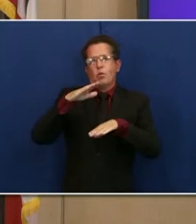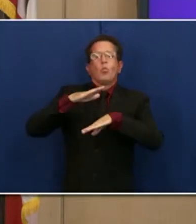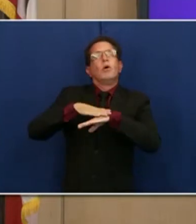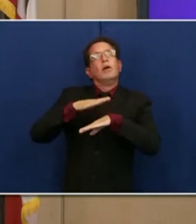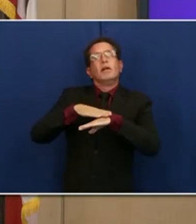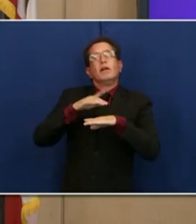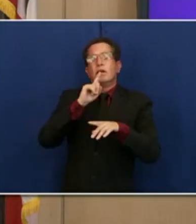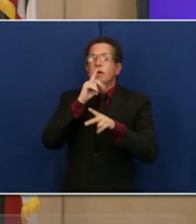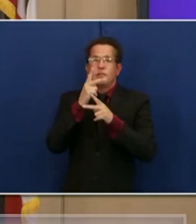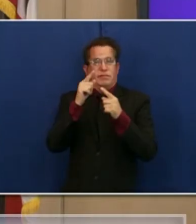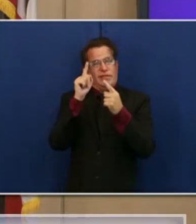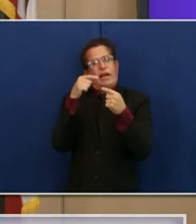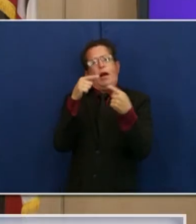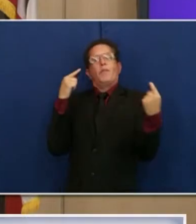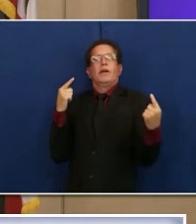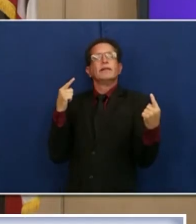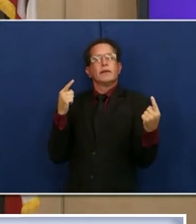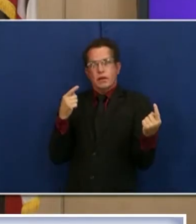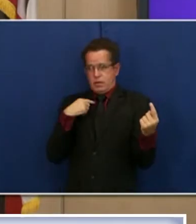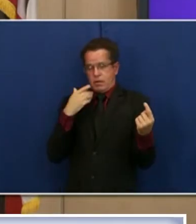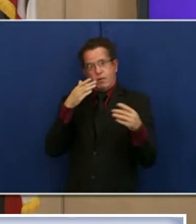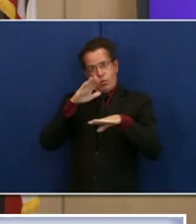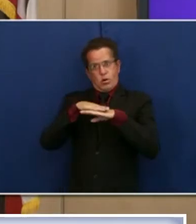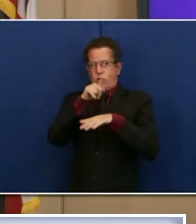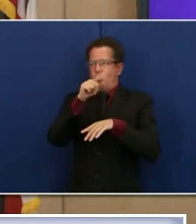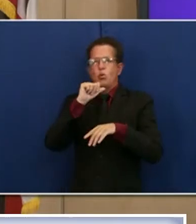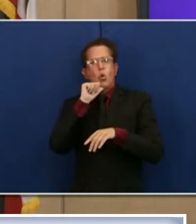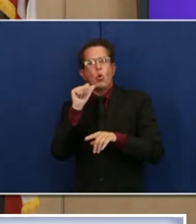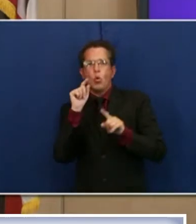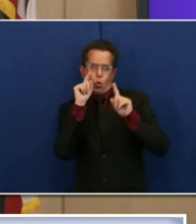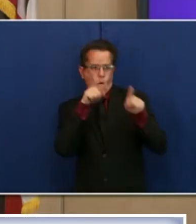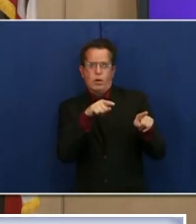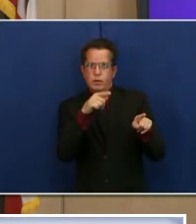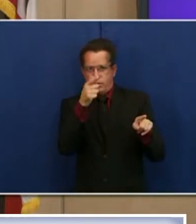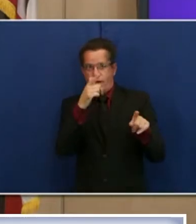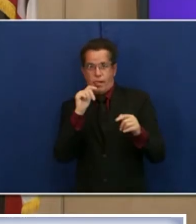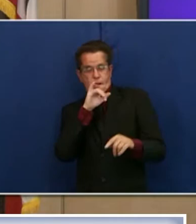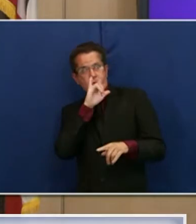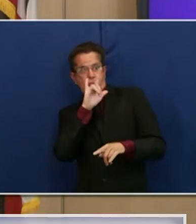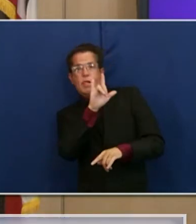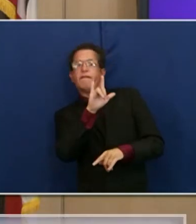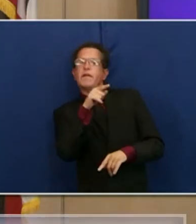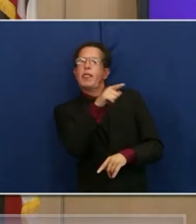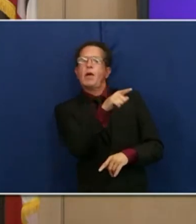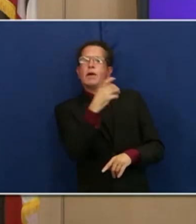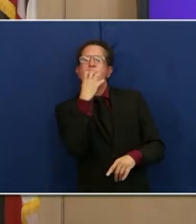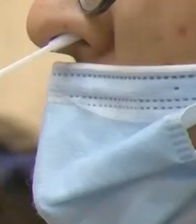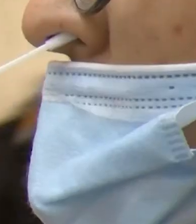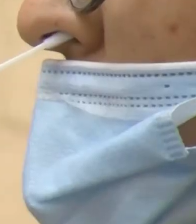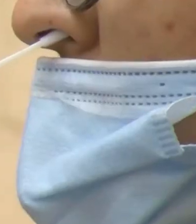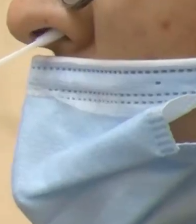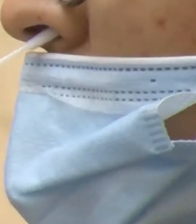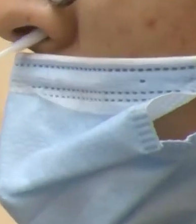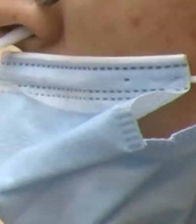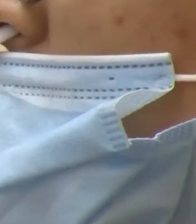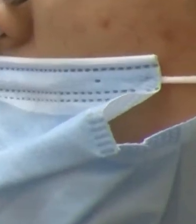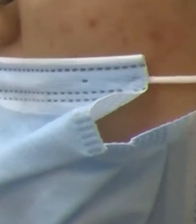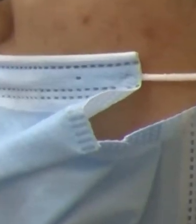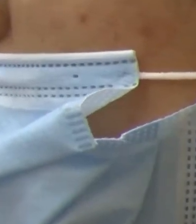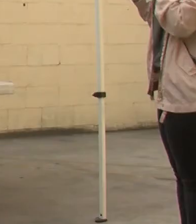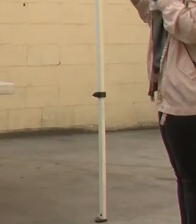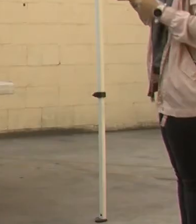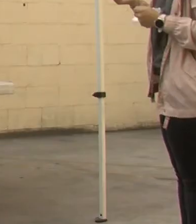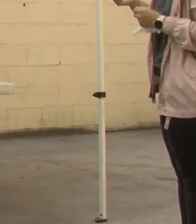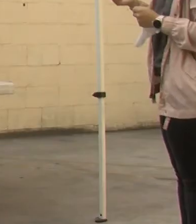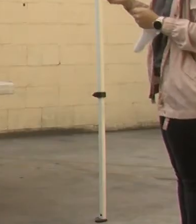health orders this Christmas. We're asking you to not gather with them because you love them and because you care about them. County-run testing sites will